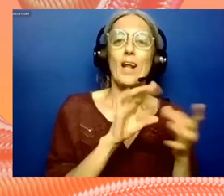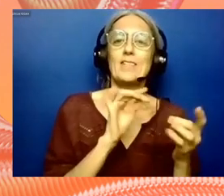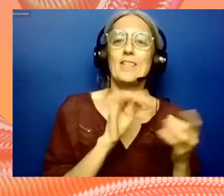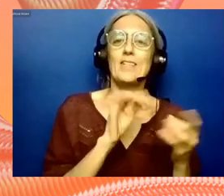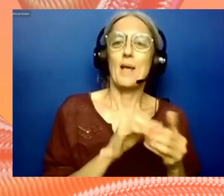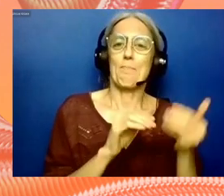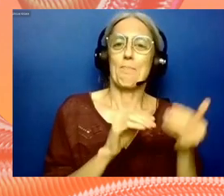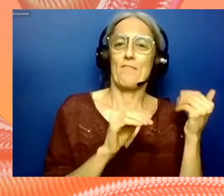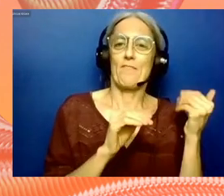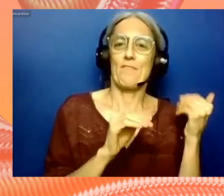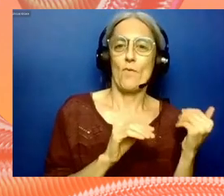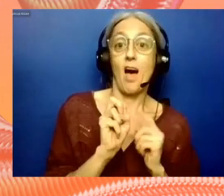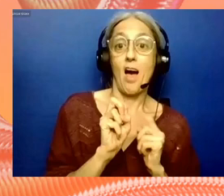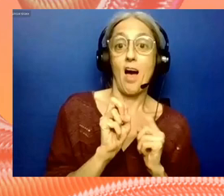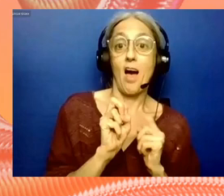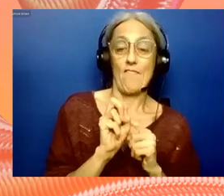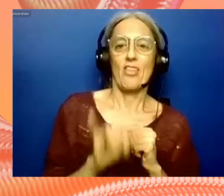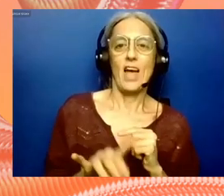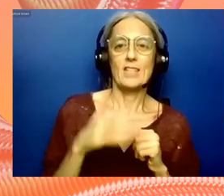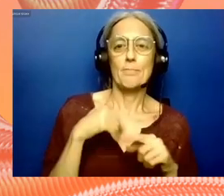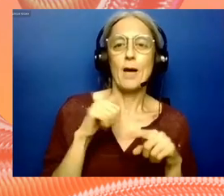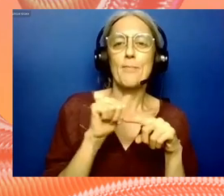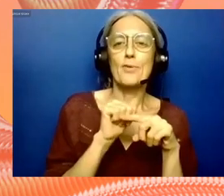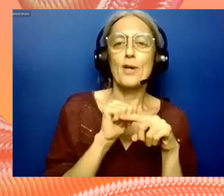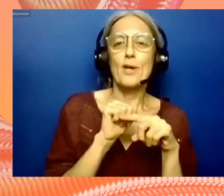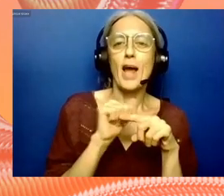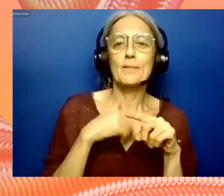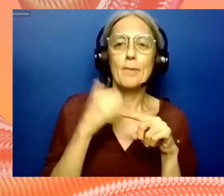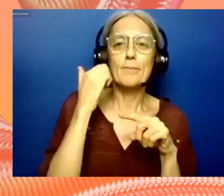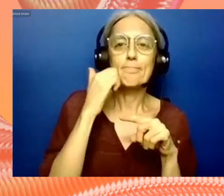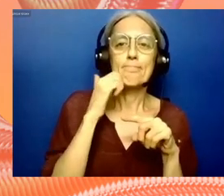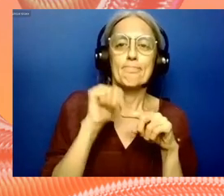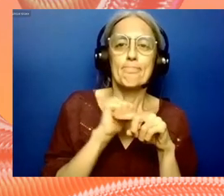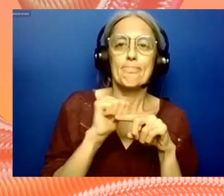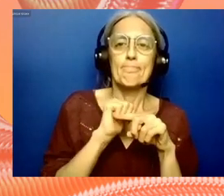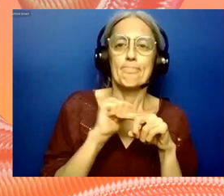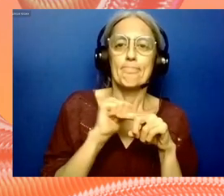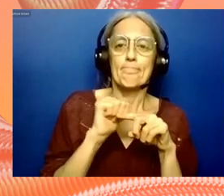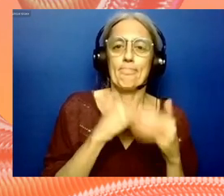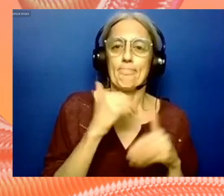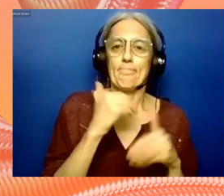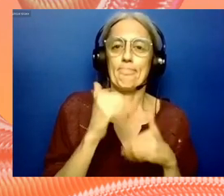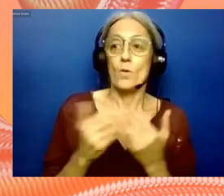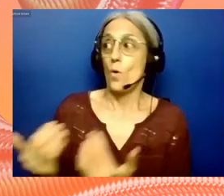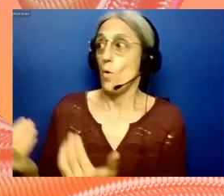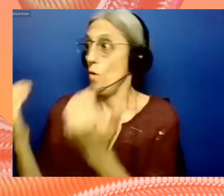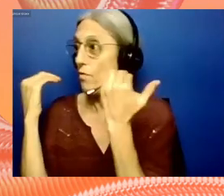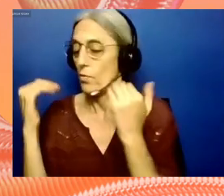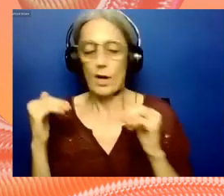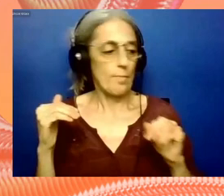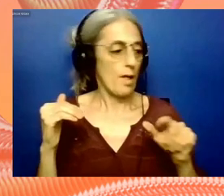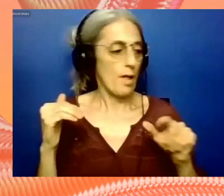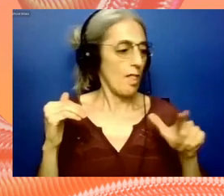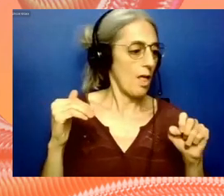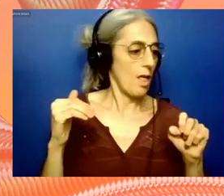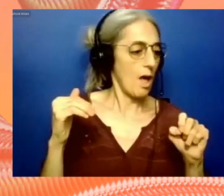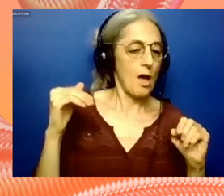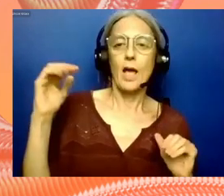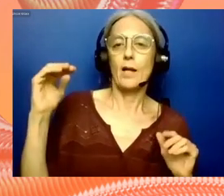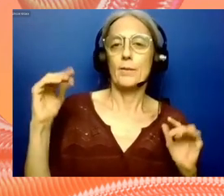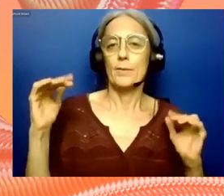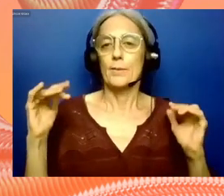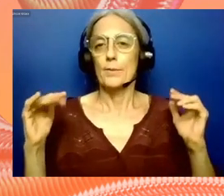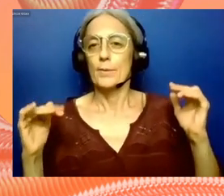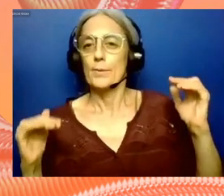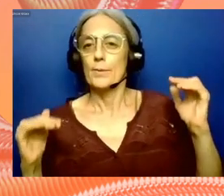found for me the medicine for that overwhelm is to engage in like discrete